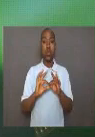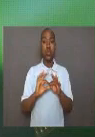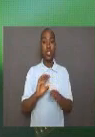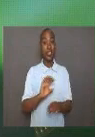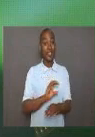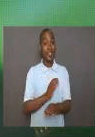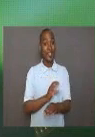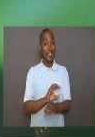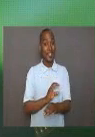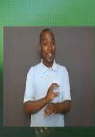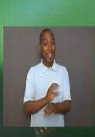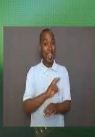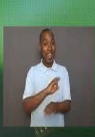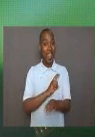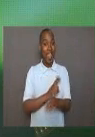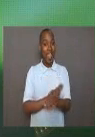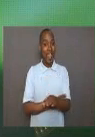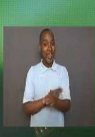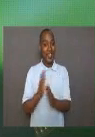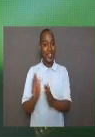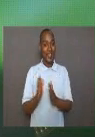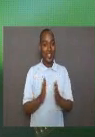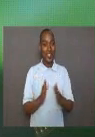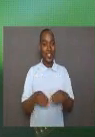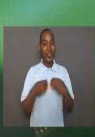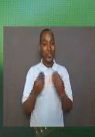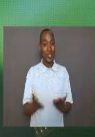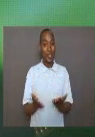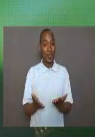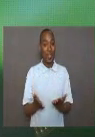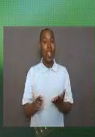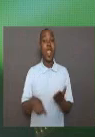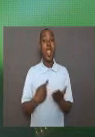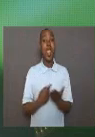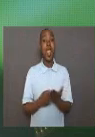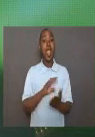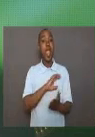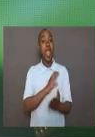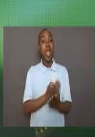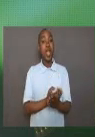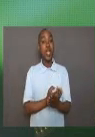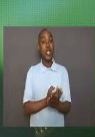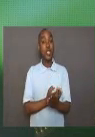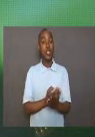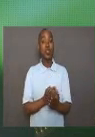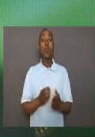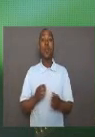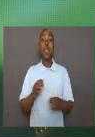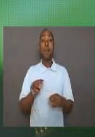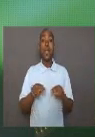save energy and use energy in response to the changing